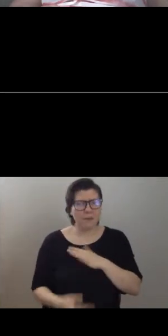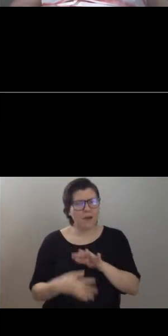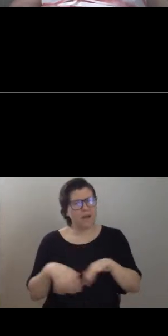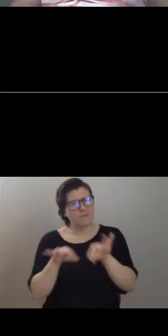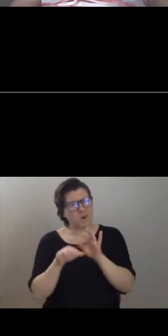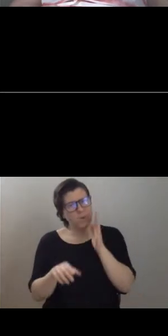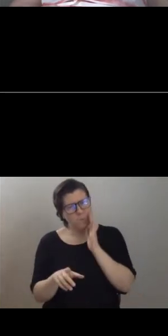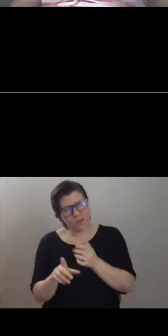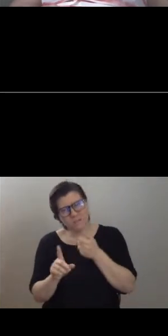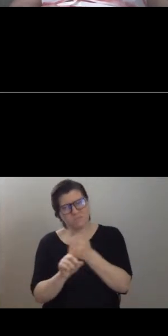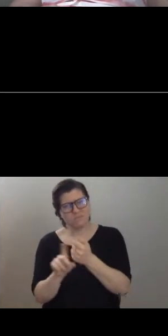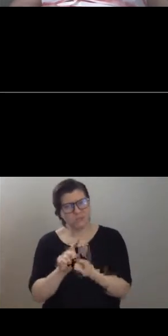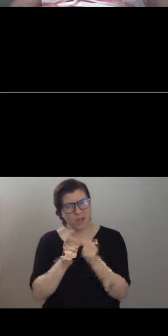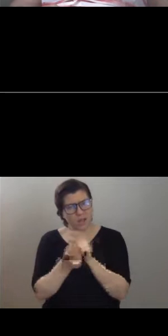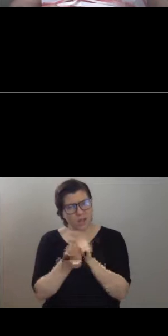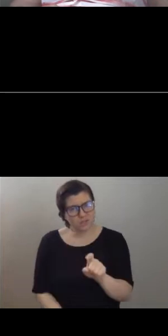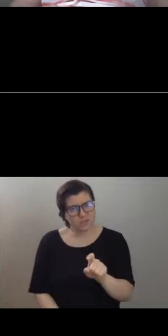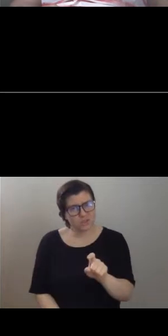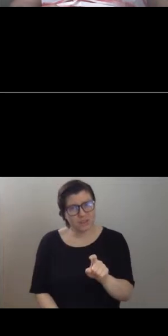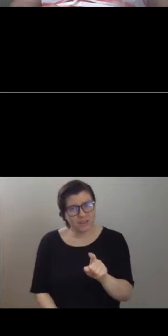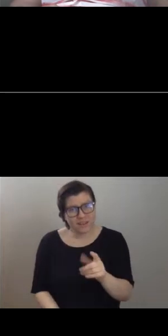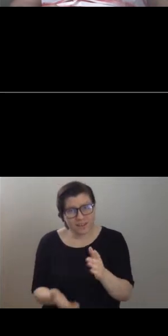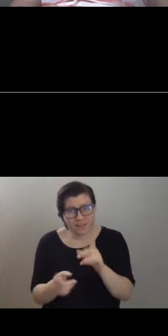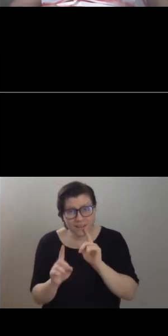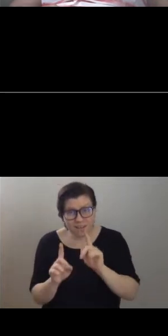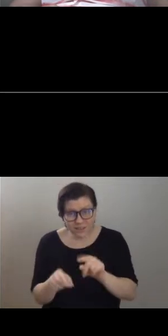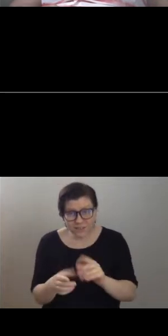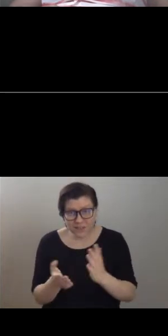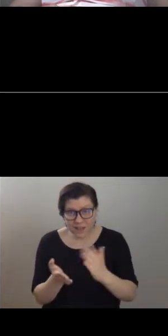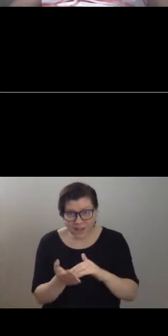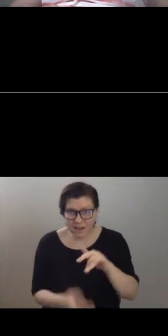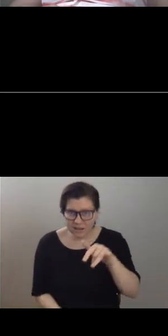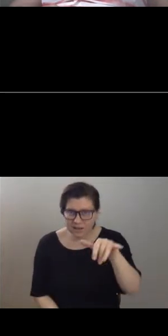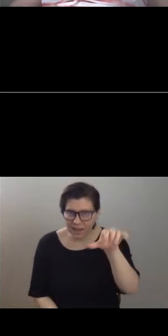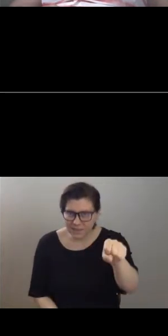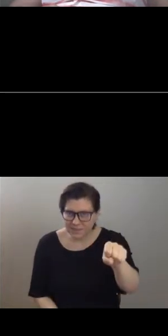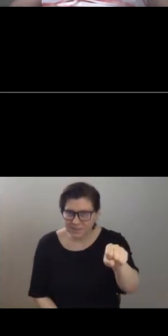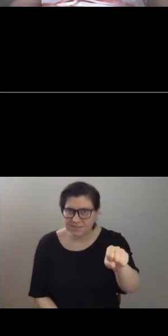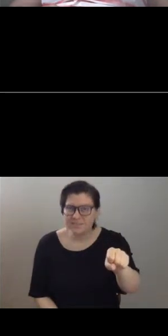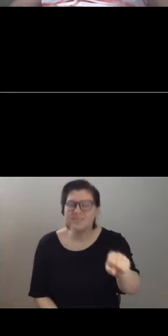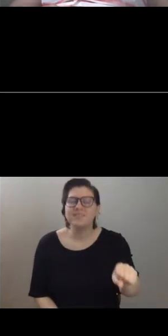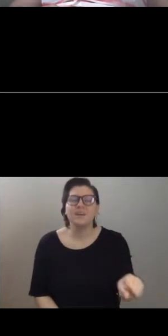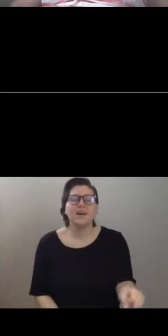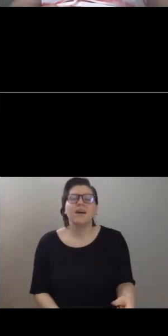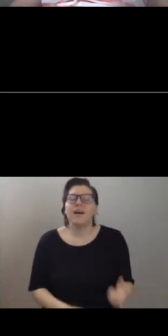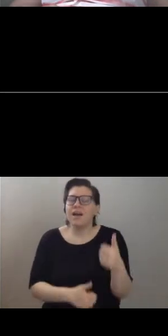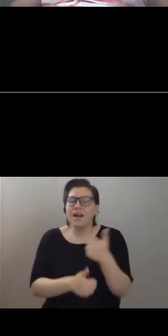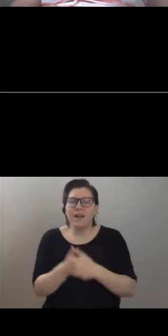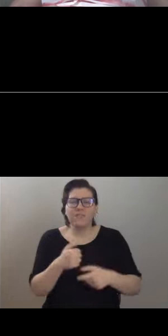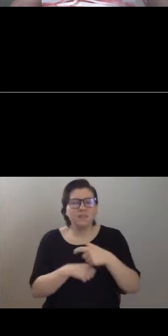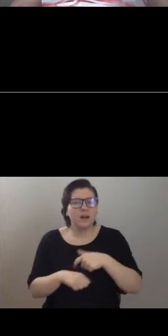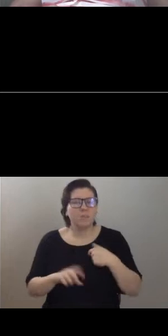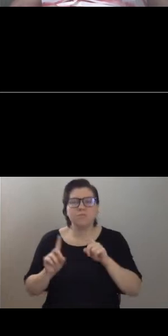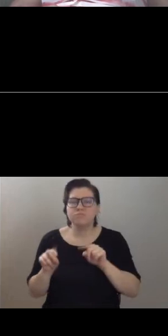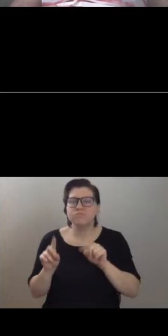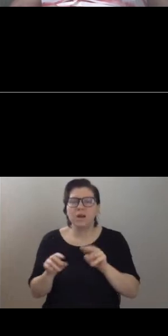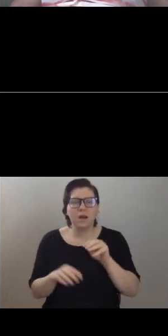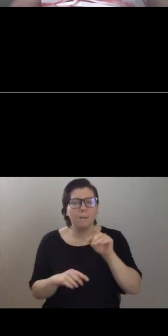impact? The answer again is yes. Every time I have attended the Maryland